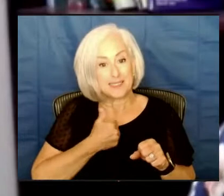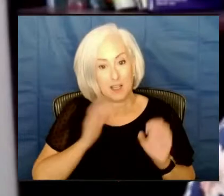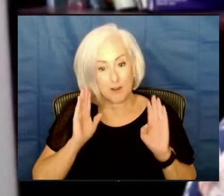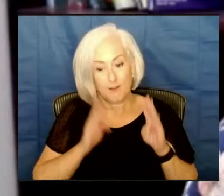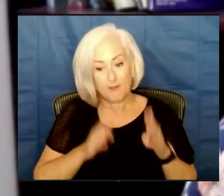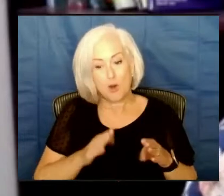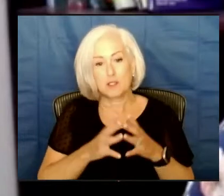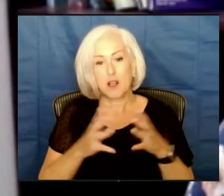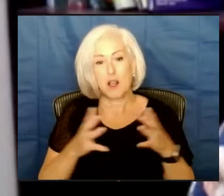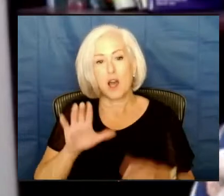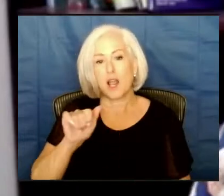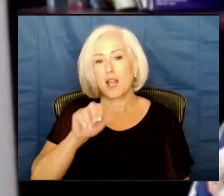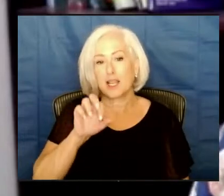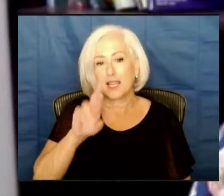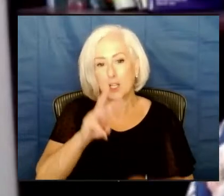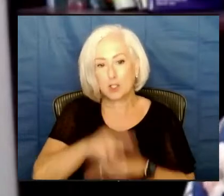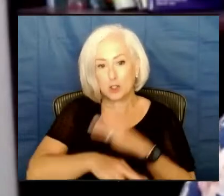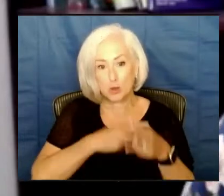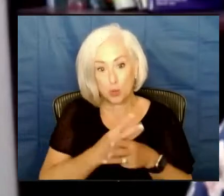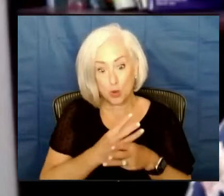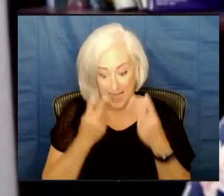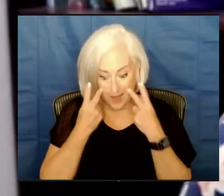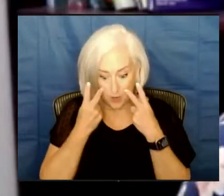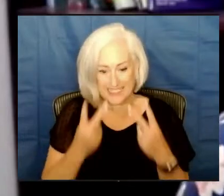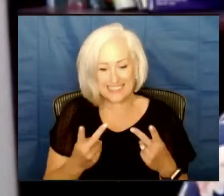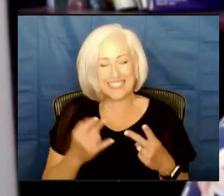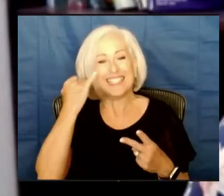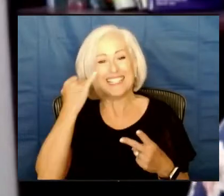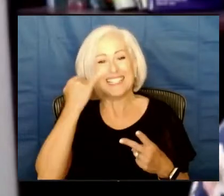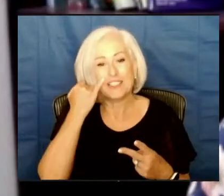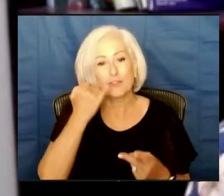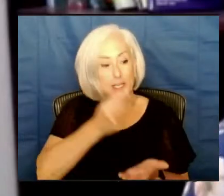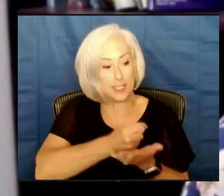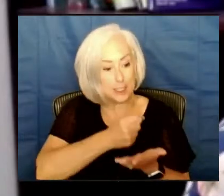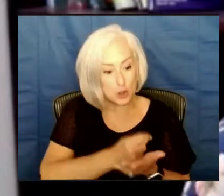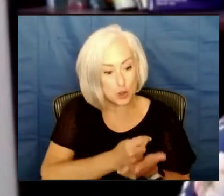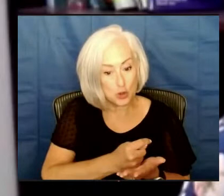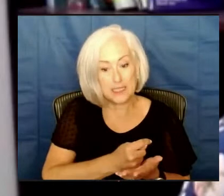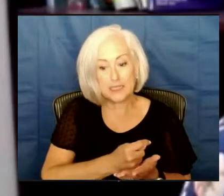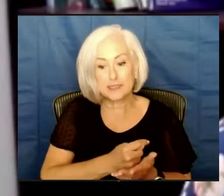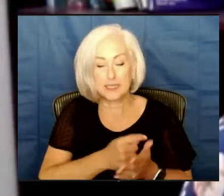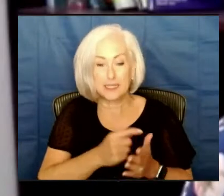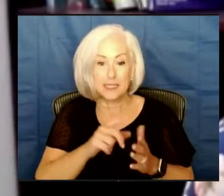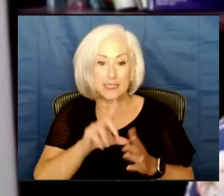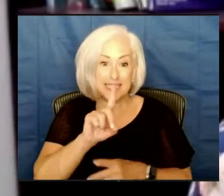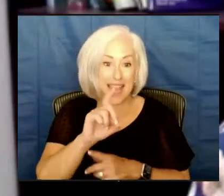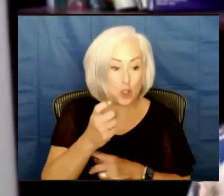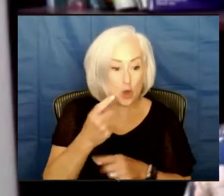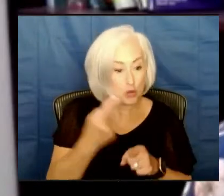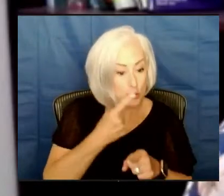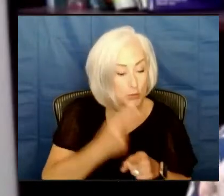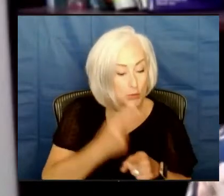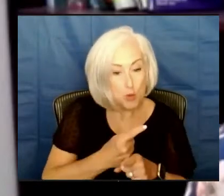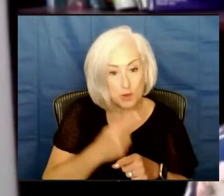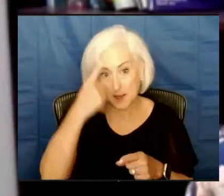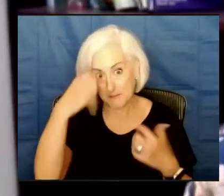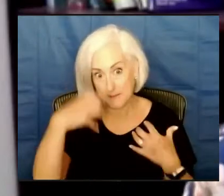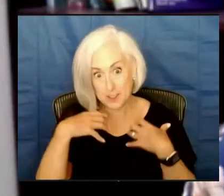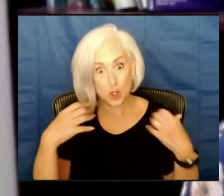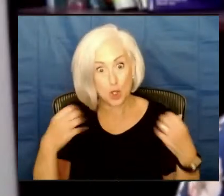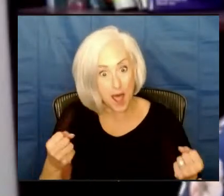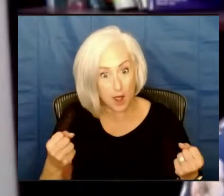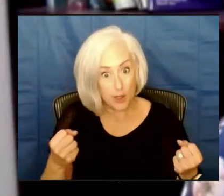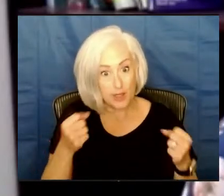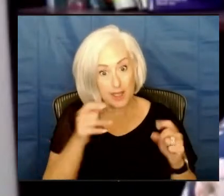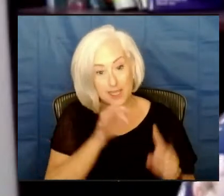see through the research that when we treat appropriately diagnosed mental health in our patients, and especially our